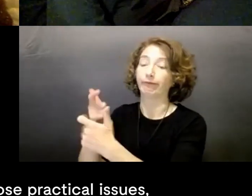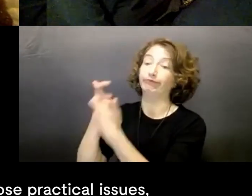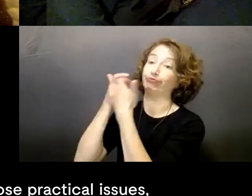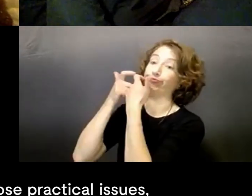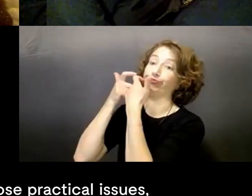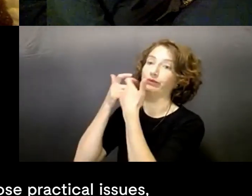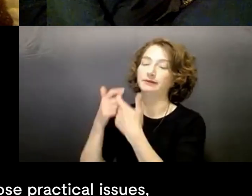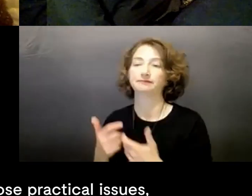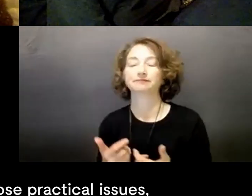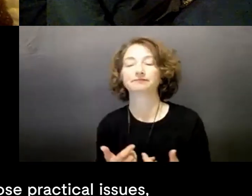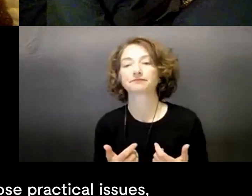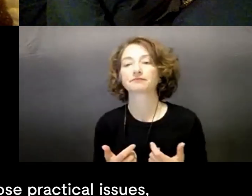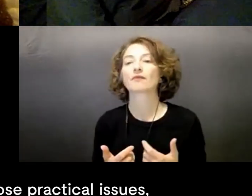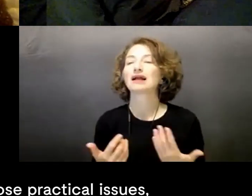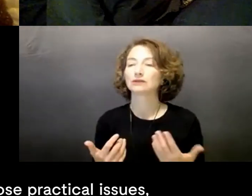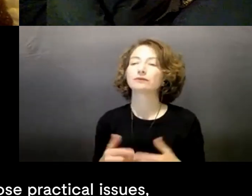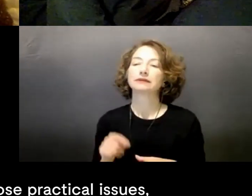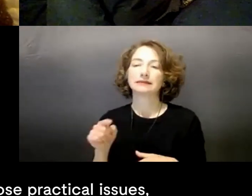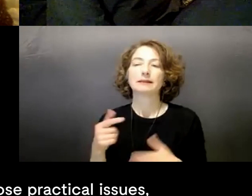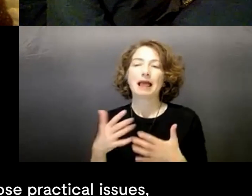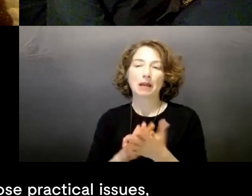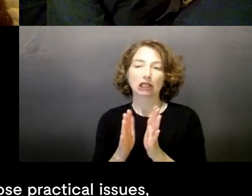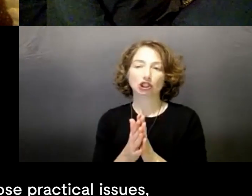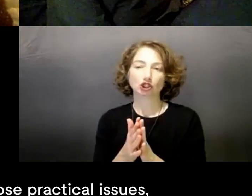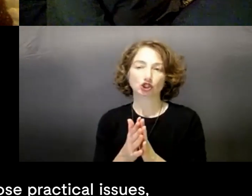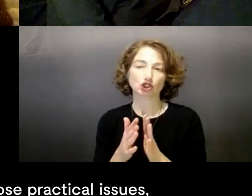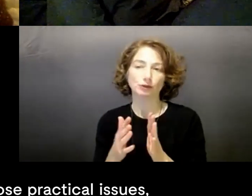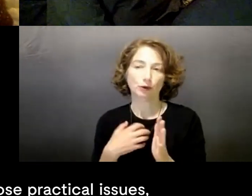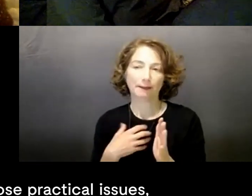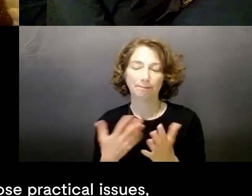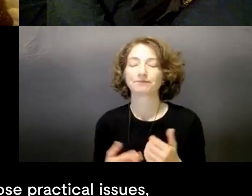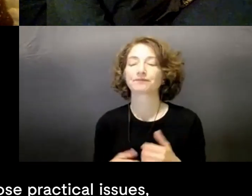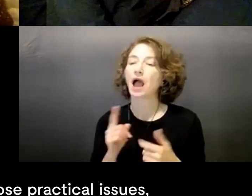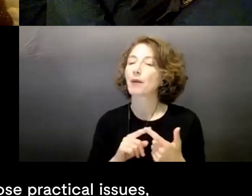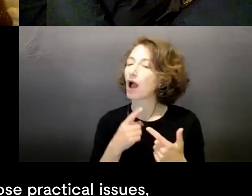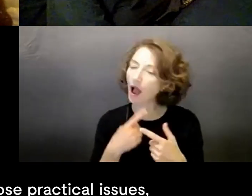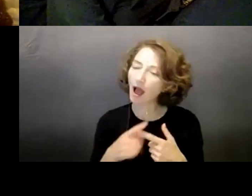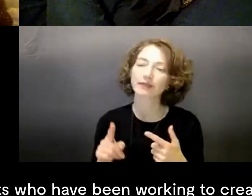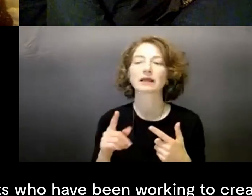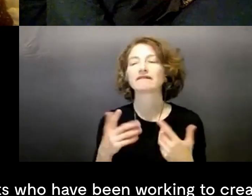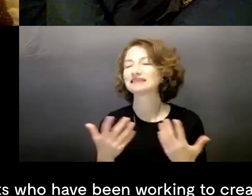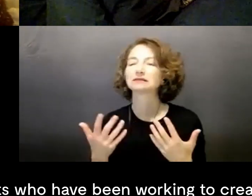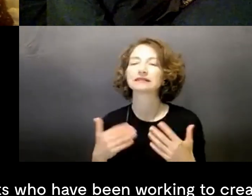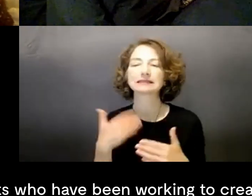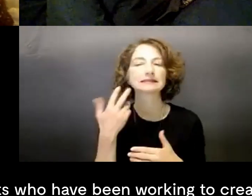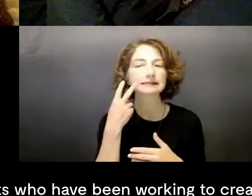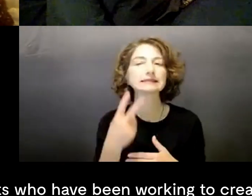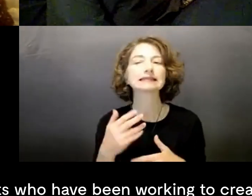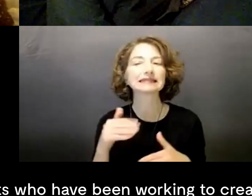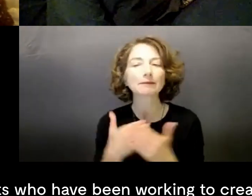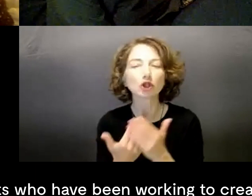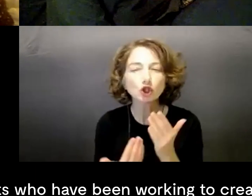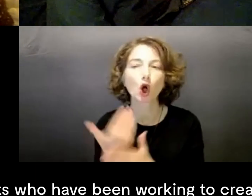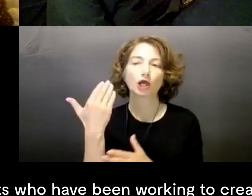those practical issues, but also I'm seeing some really great work again on in the place of my